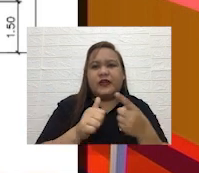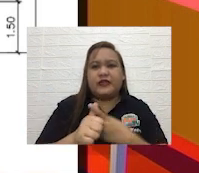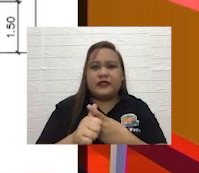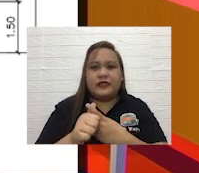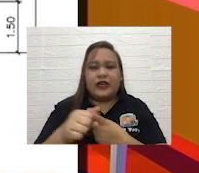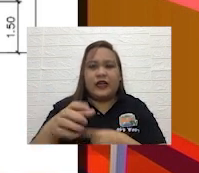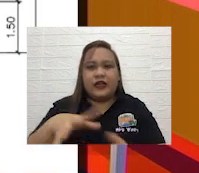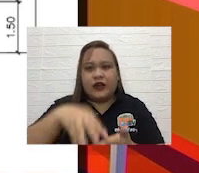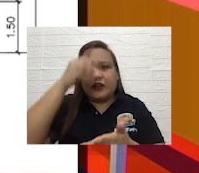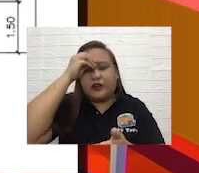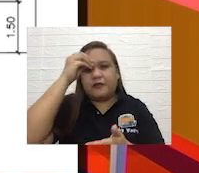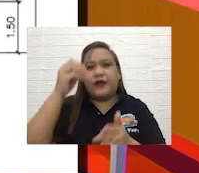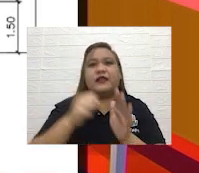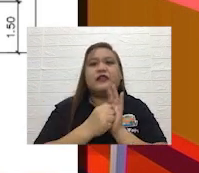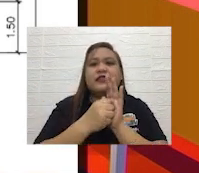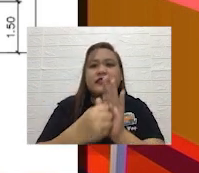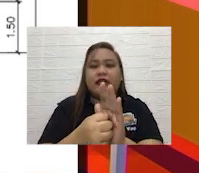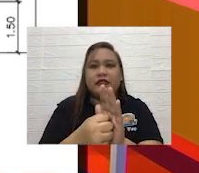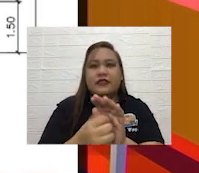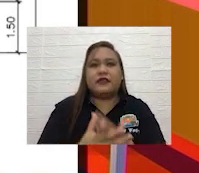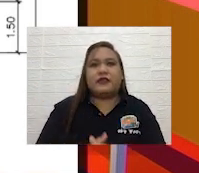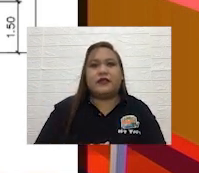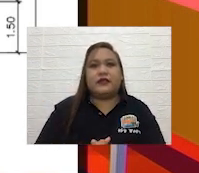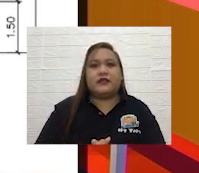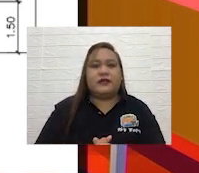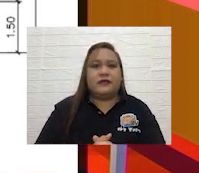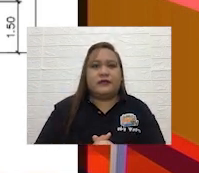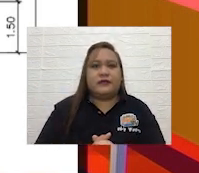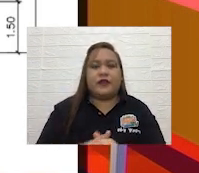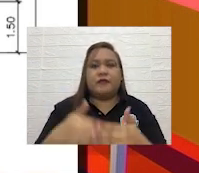you first need to learn the various signs and symbols in it.